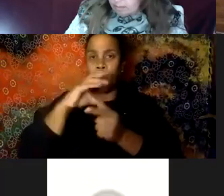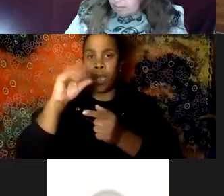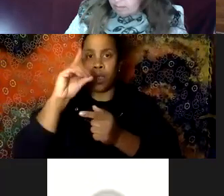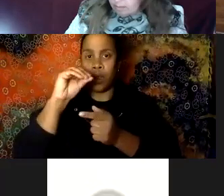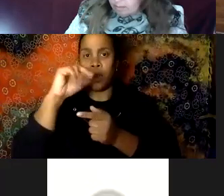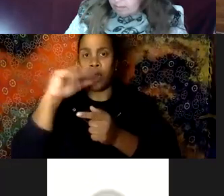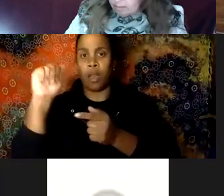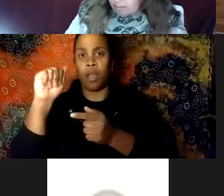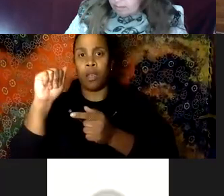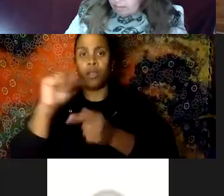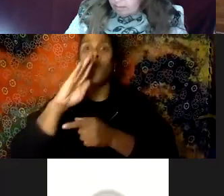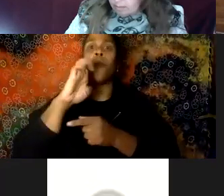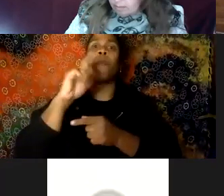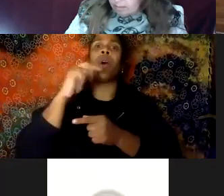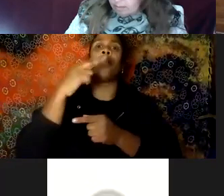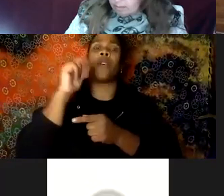ask a question.